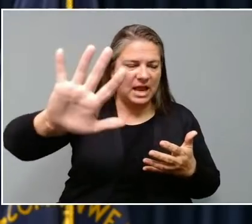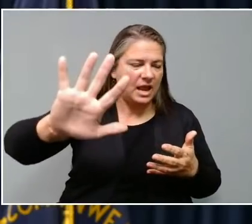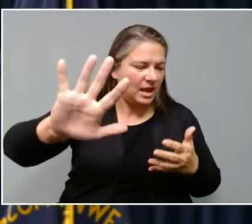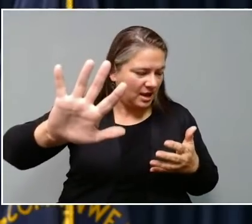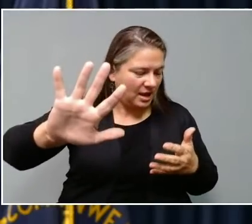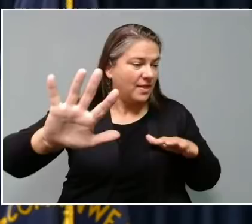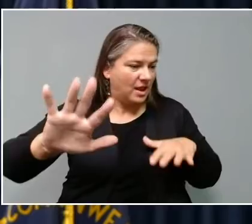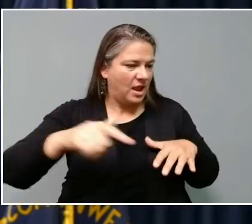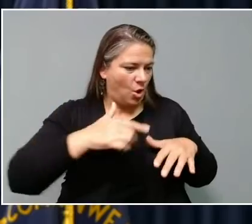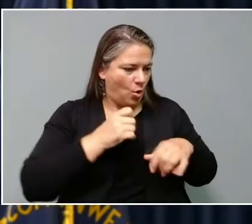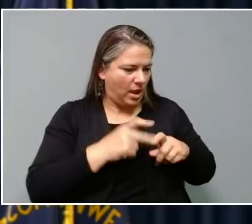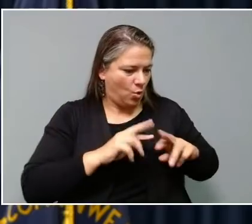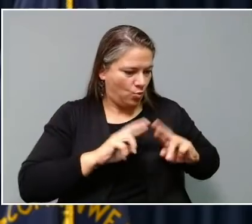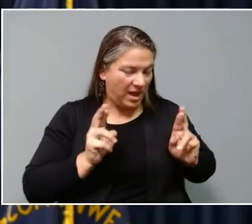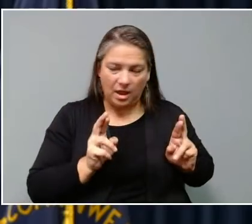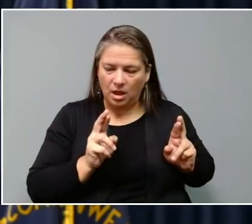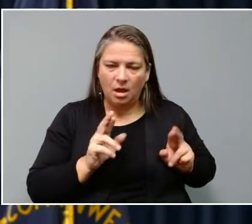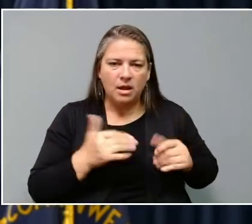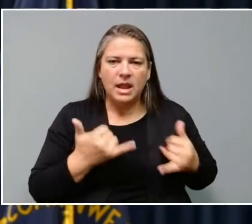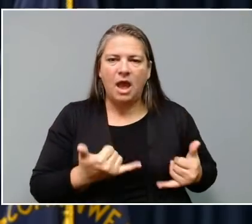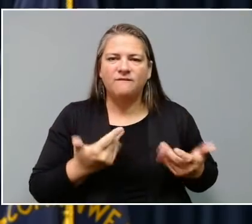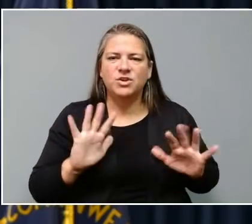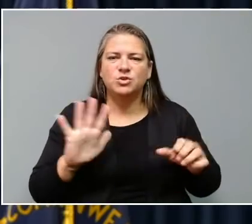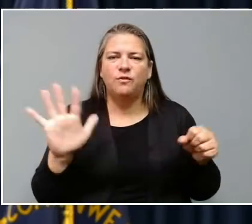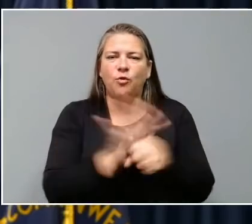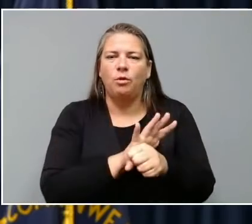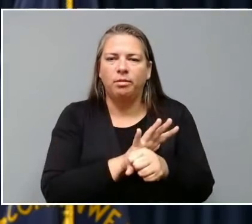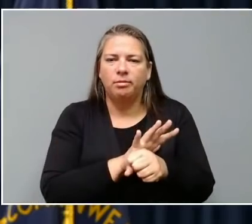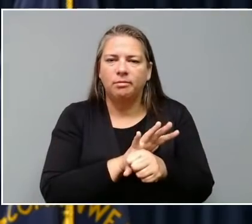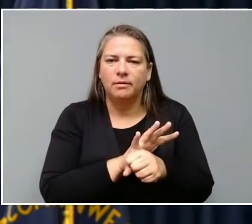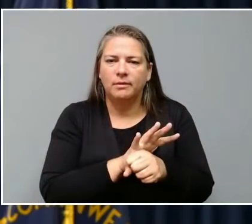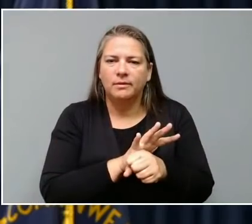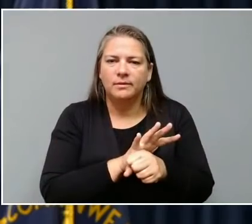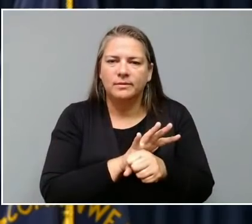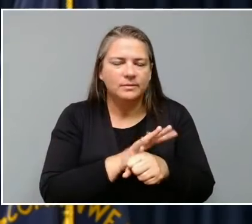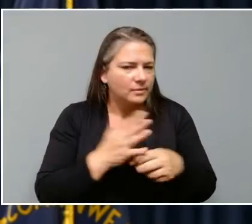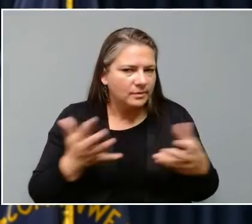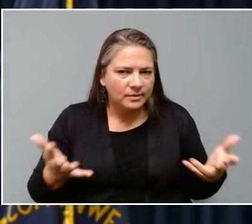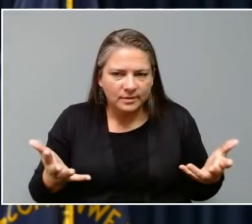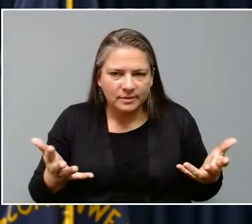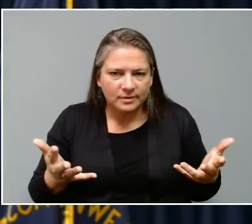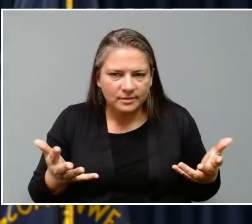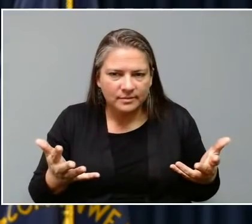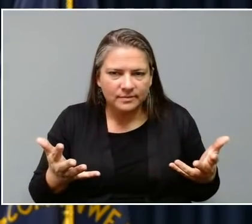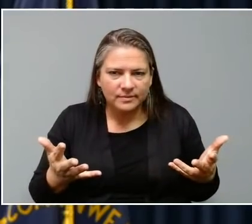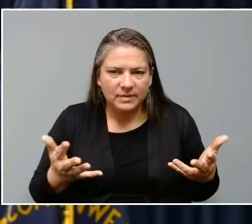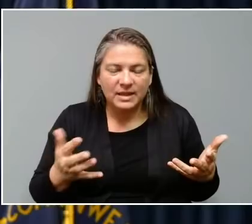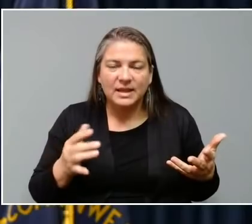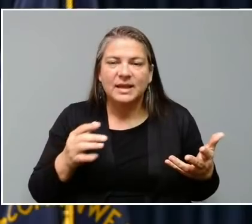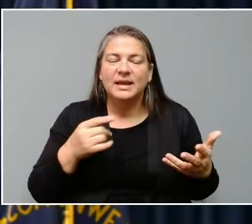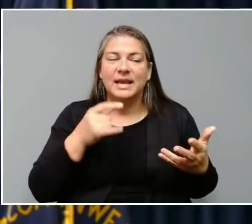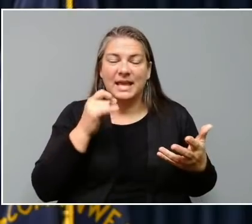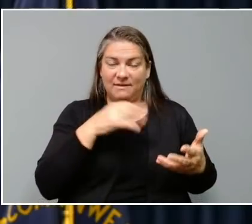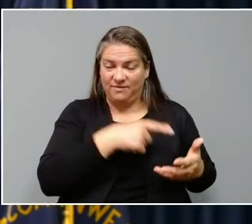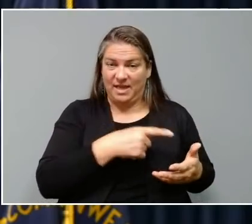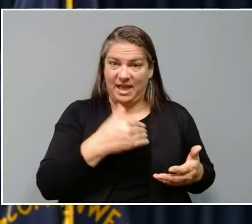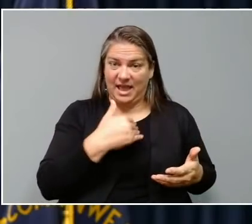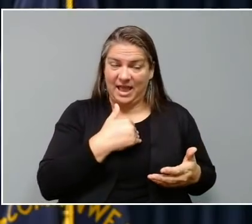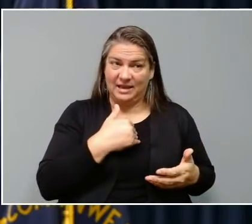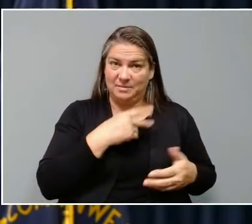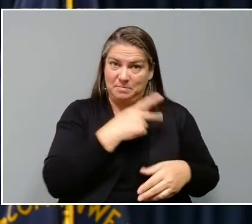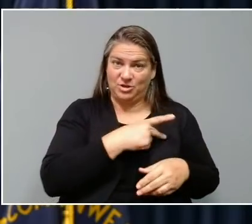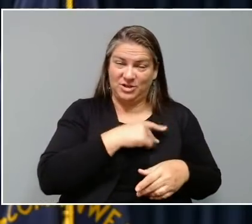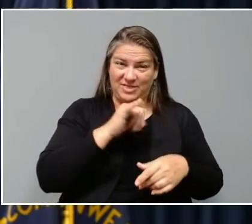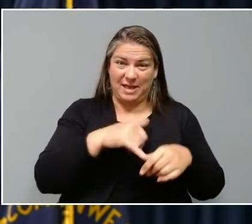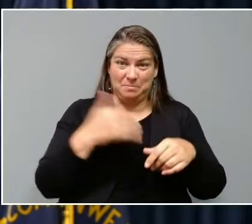spreading. That's an example of a hospital that, if they'd had those patients, would now be looking at probably double their